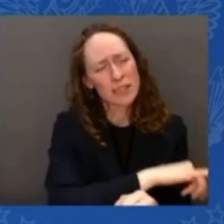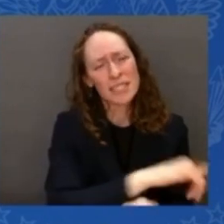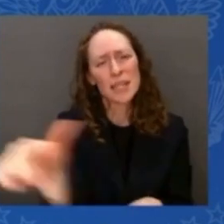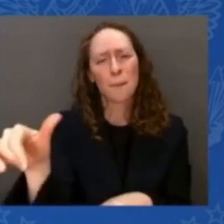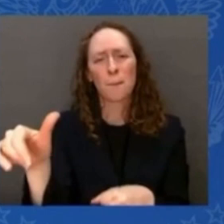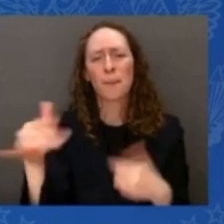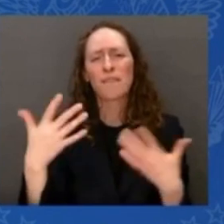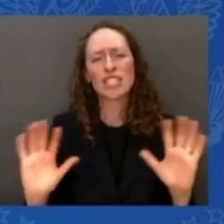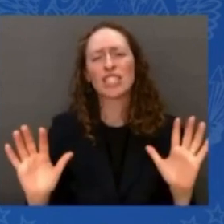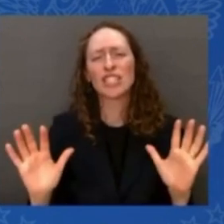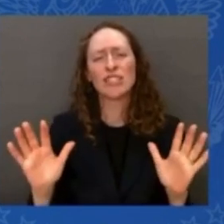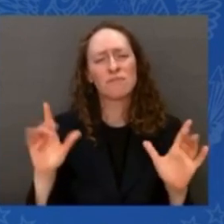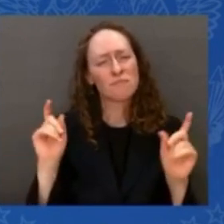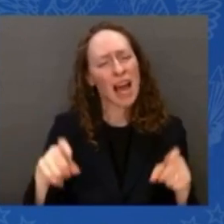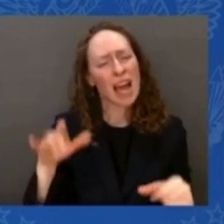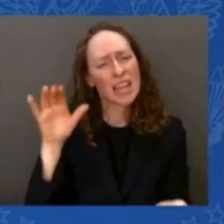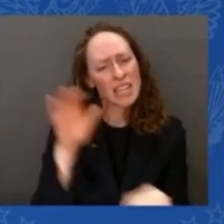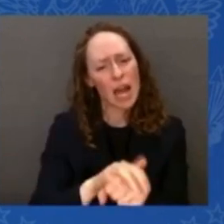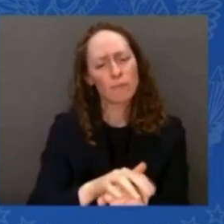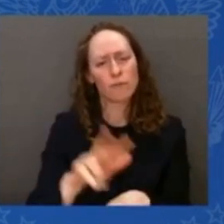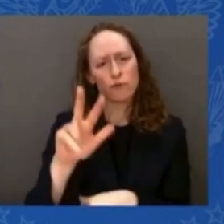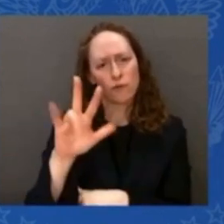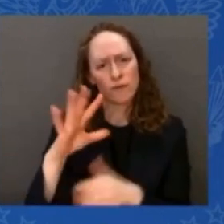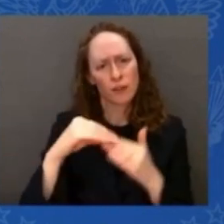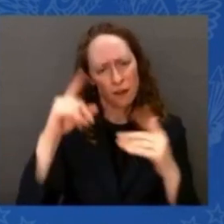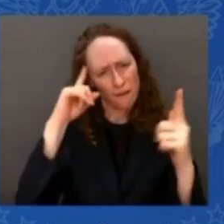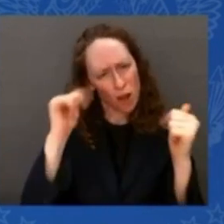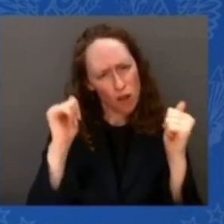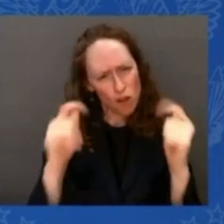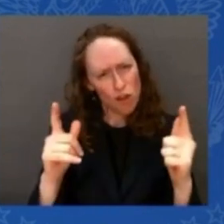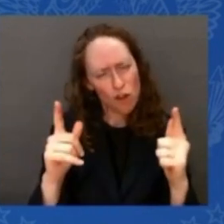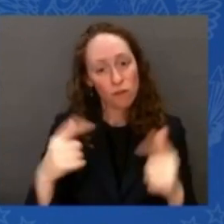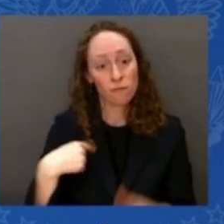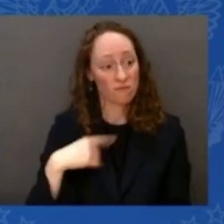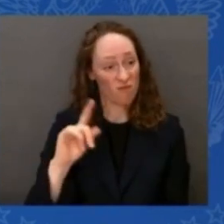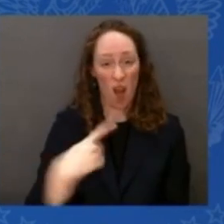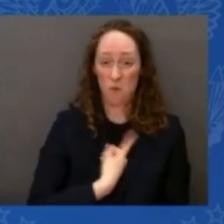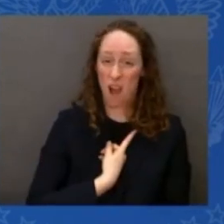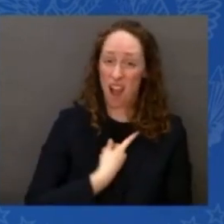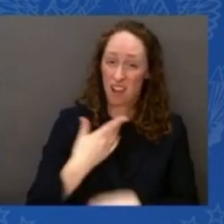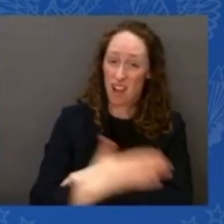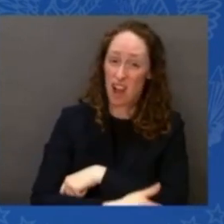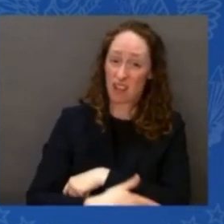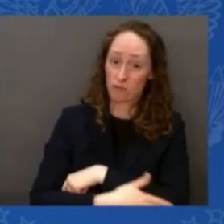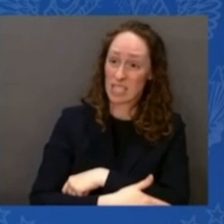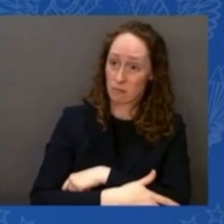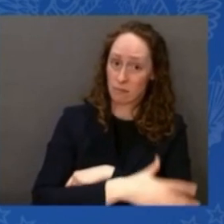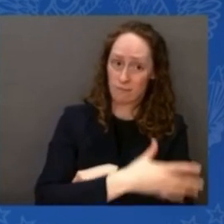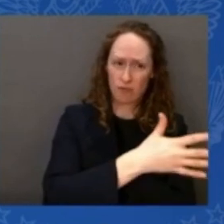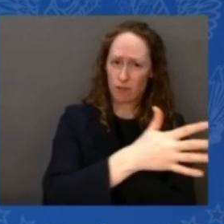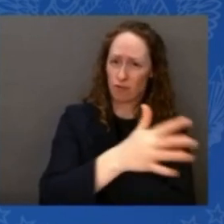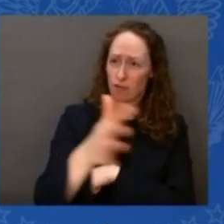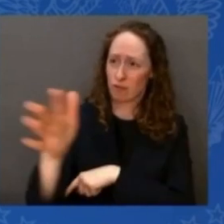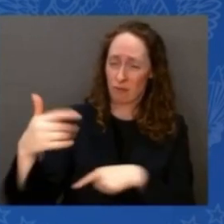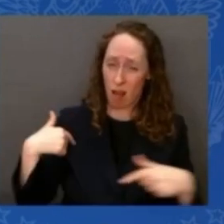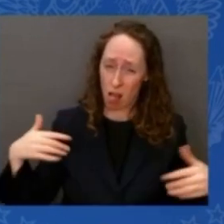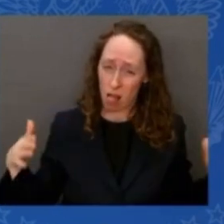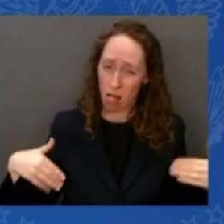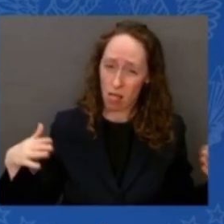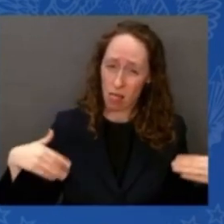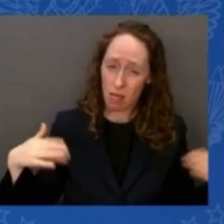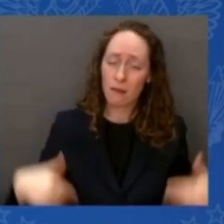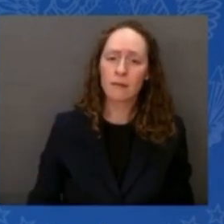We're the only country who doesn't do that. This law also caps out-of-pocket drug costs for seniors on Medicare at a maximum